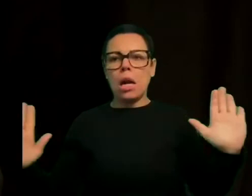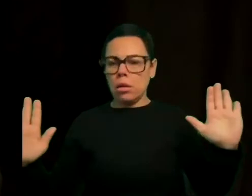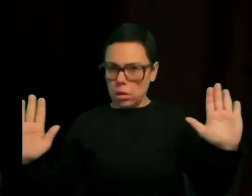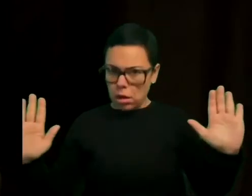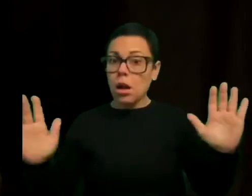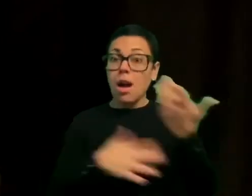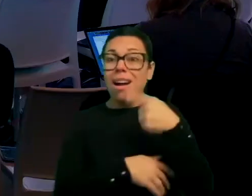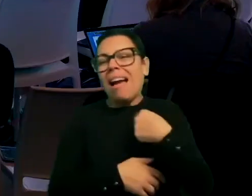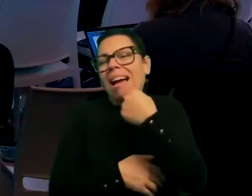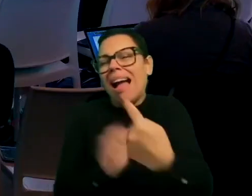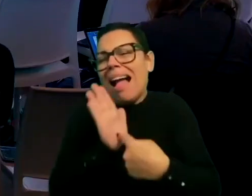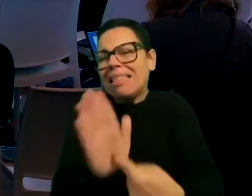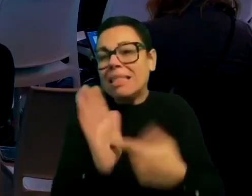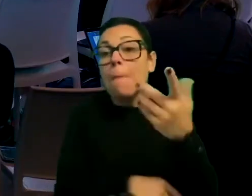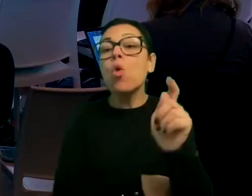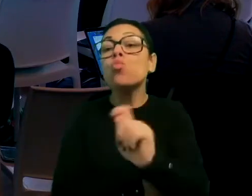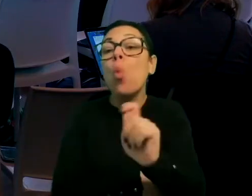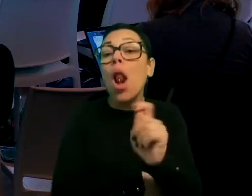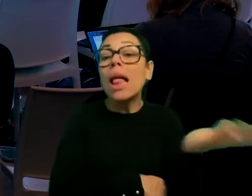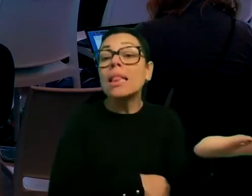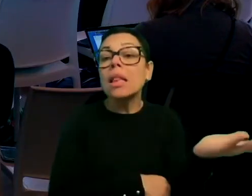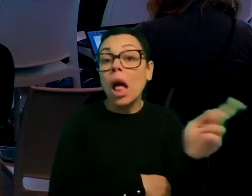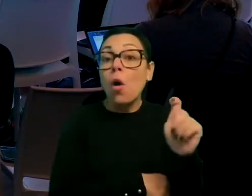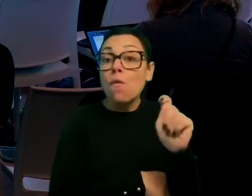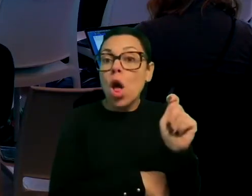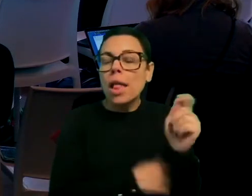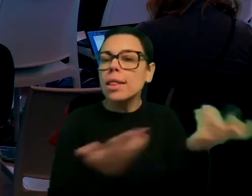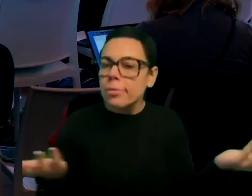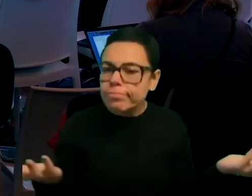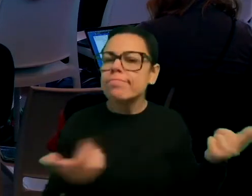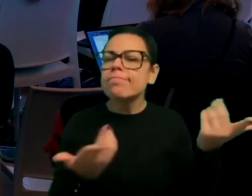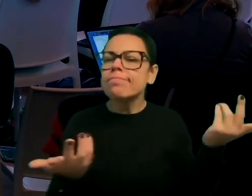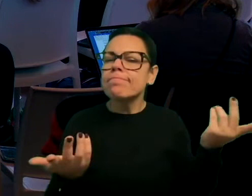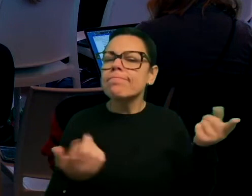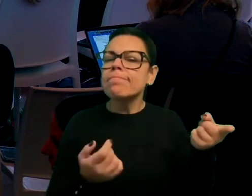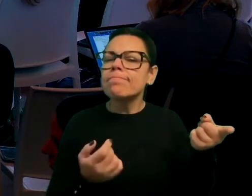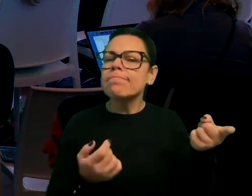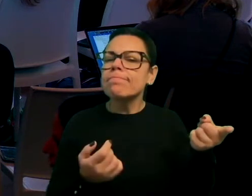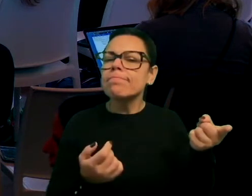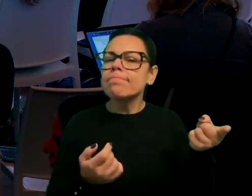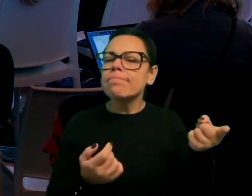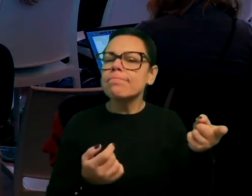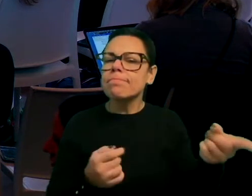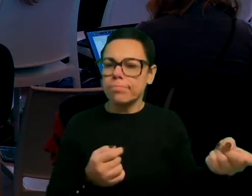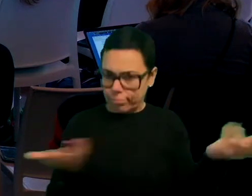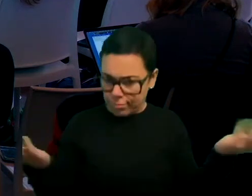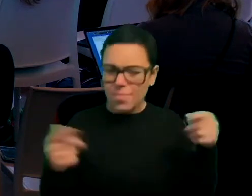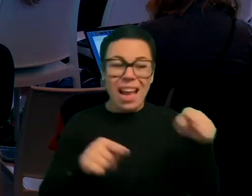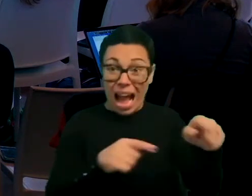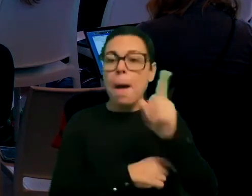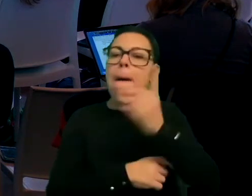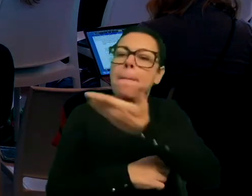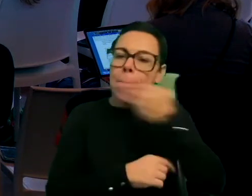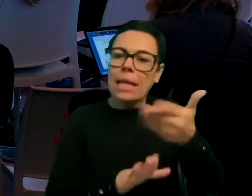well for your cost, because you don't have to rectify it afterwards. Okay, it's getting clear. Just one more thing that you could even see, that if